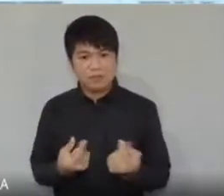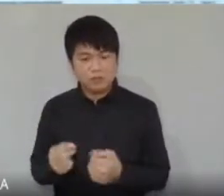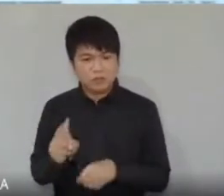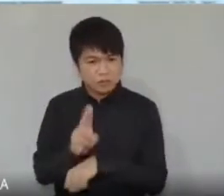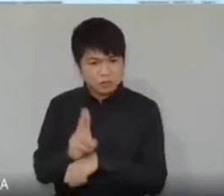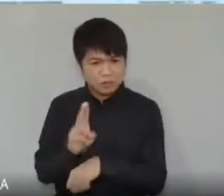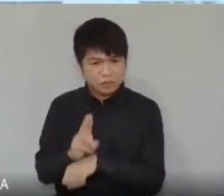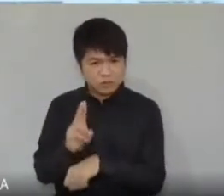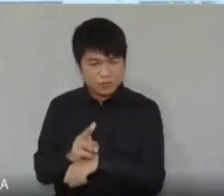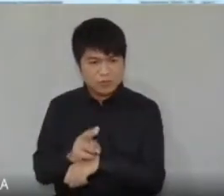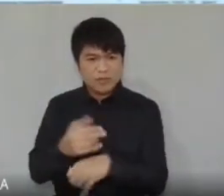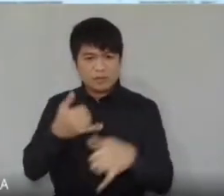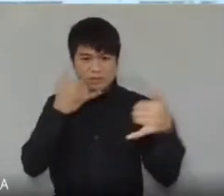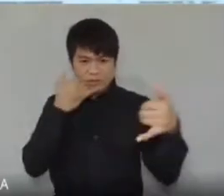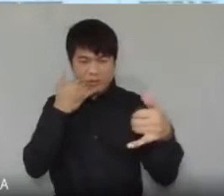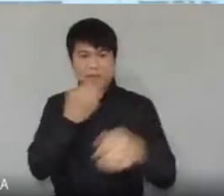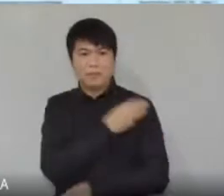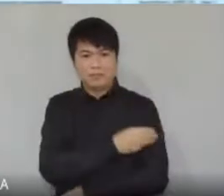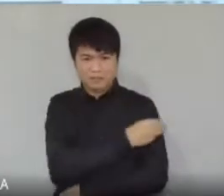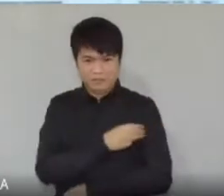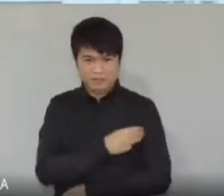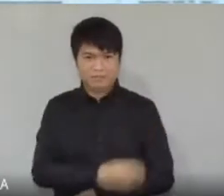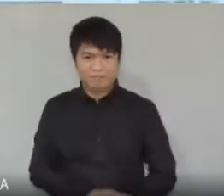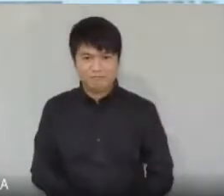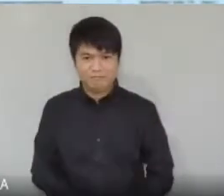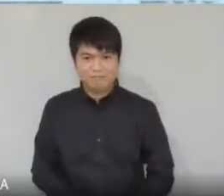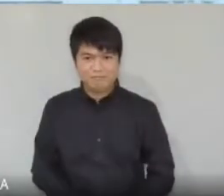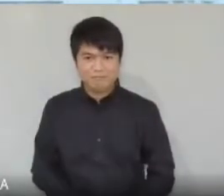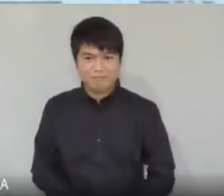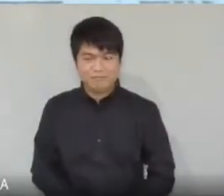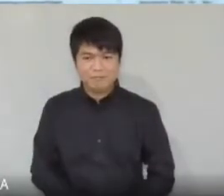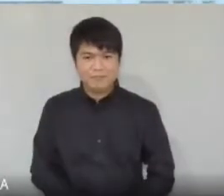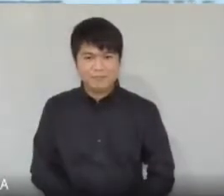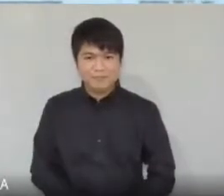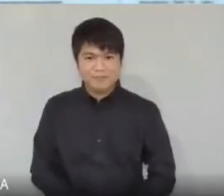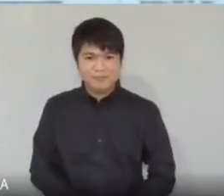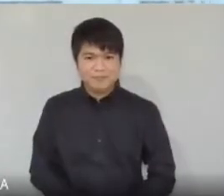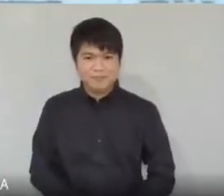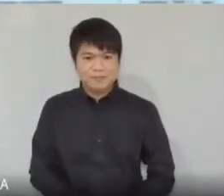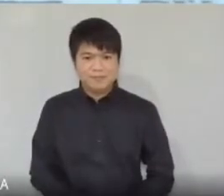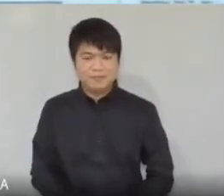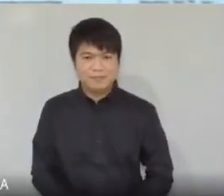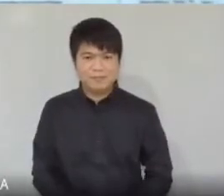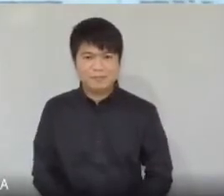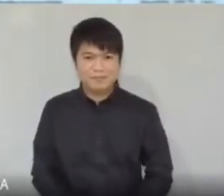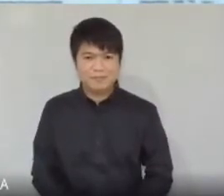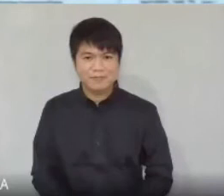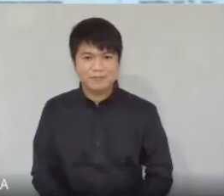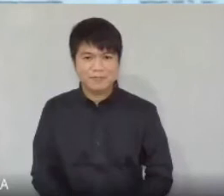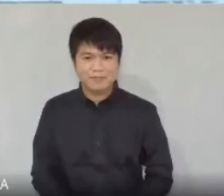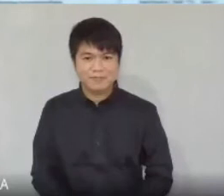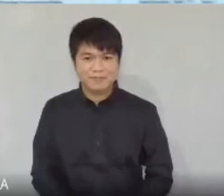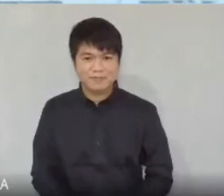Furthermore, we still continue our regular services and the DOH program at the health facility